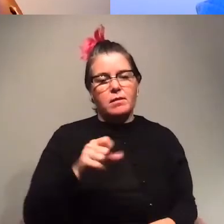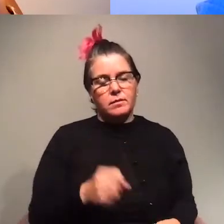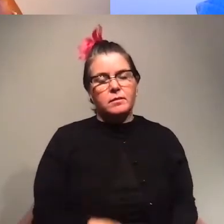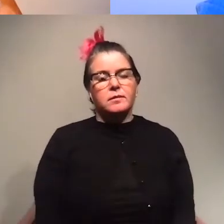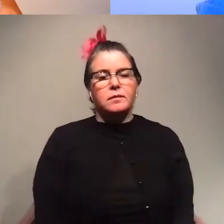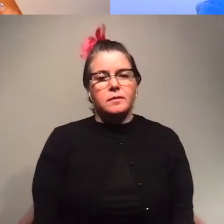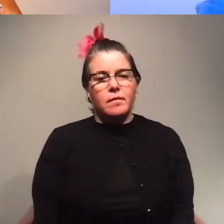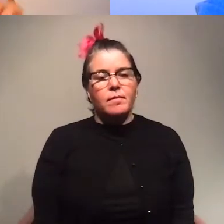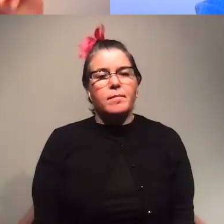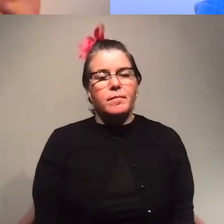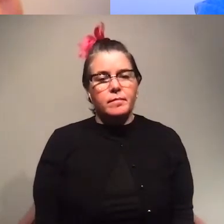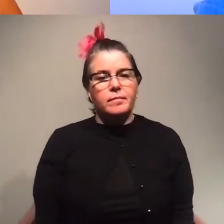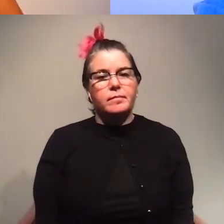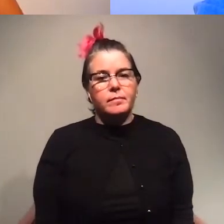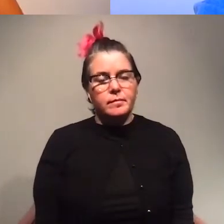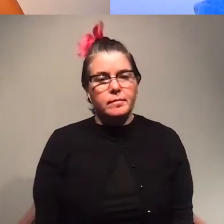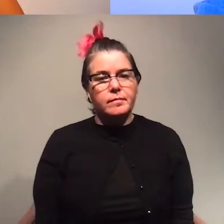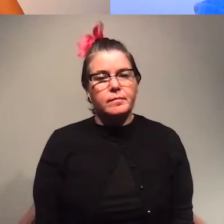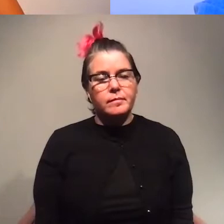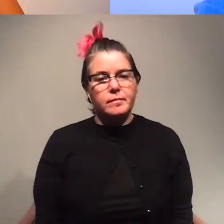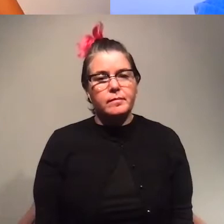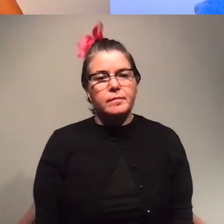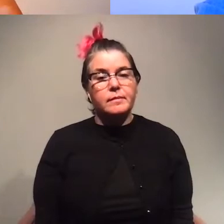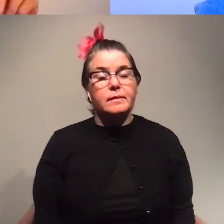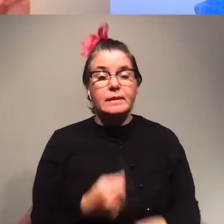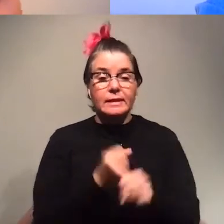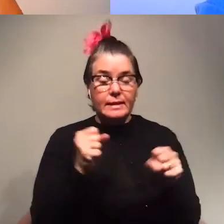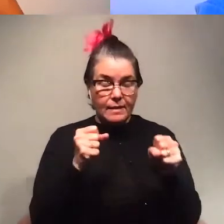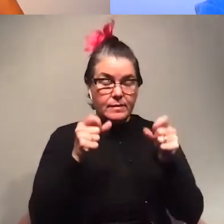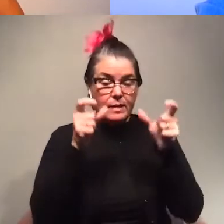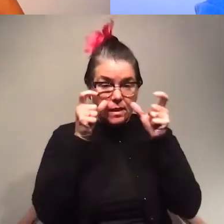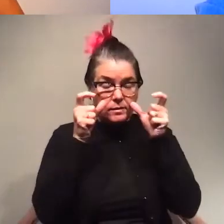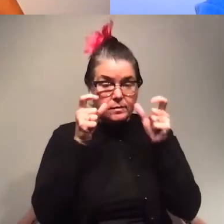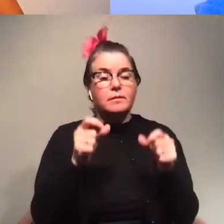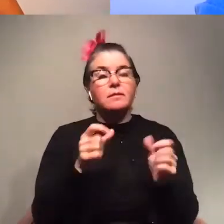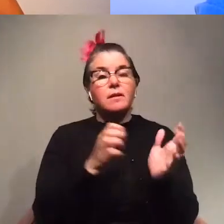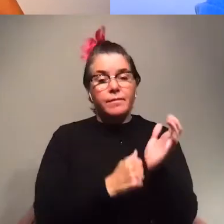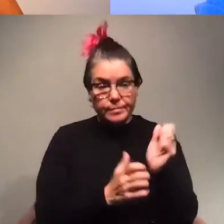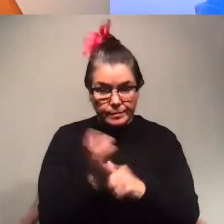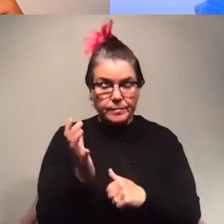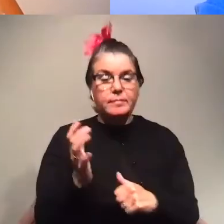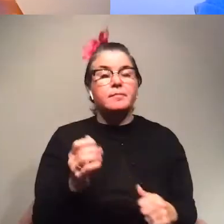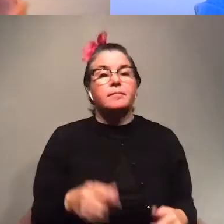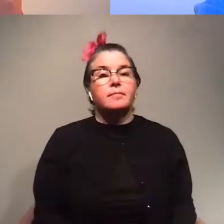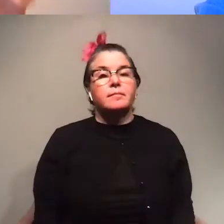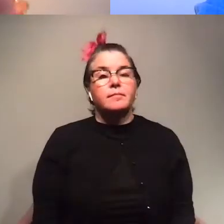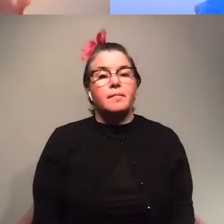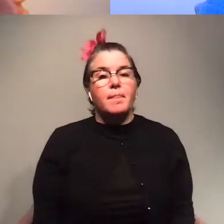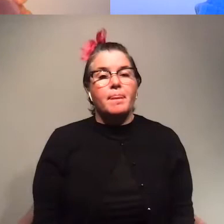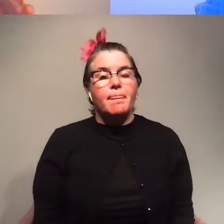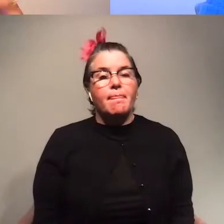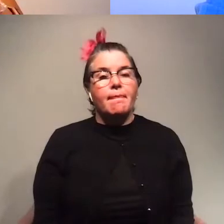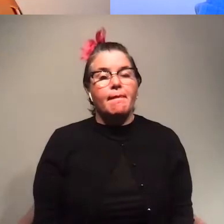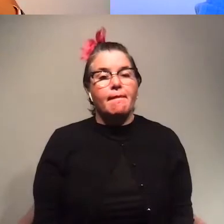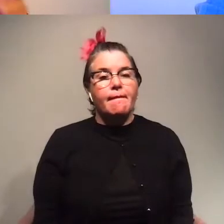But yeah, lab coat is key. Wearing safety glasses, wearing gloves, and then you also add a different layer